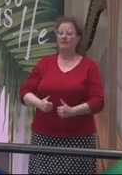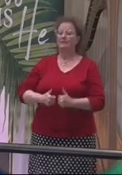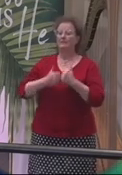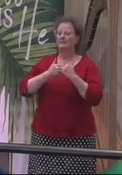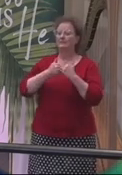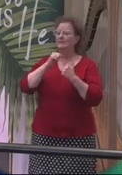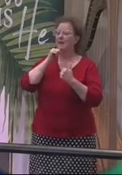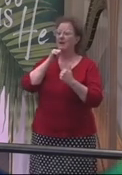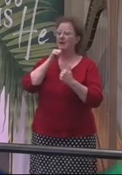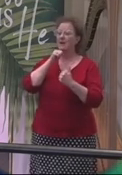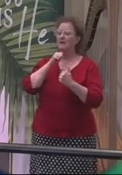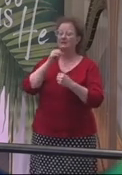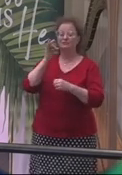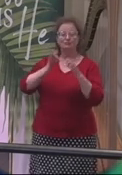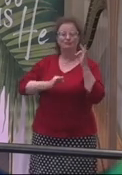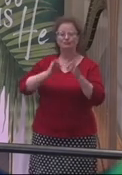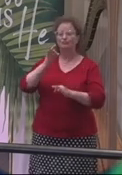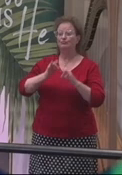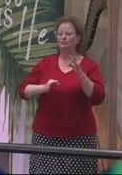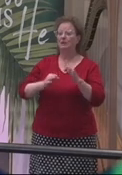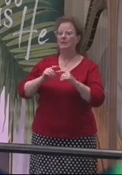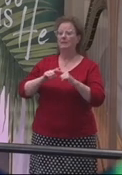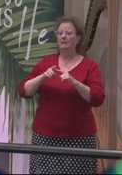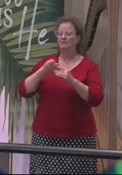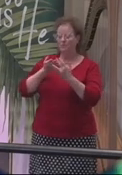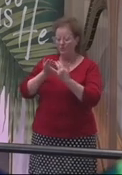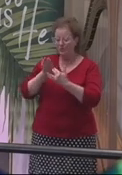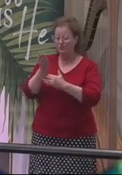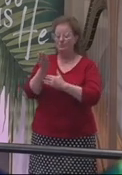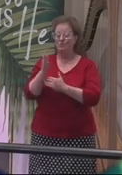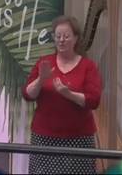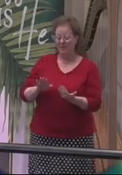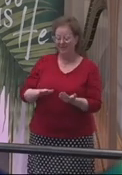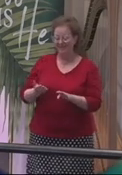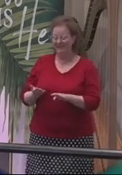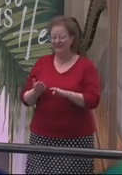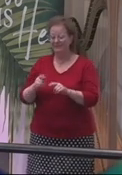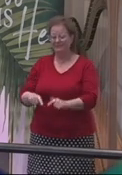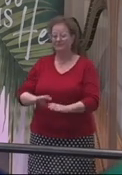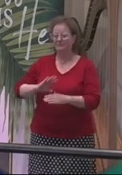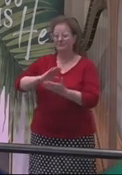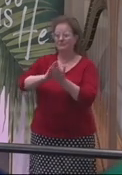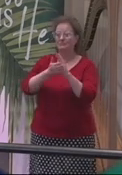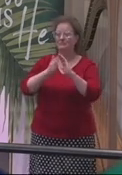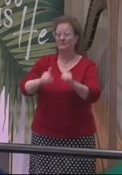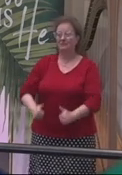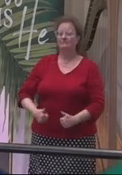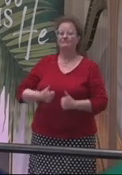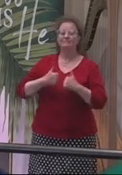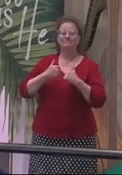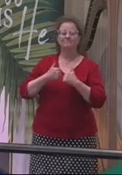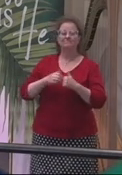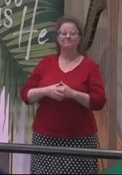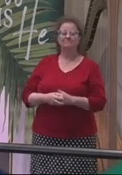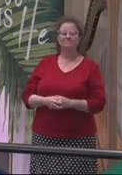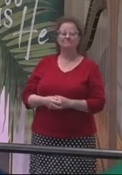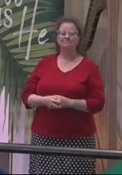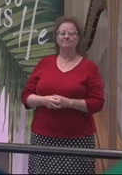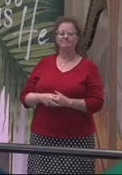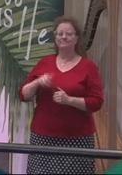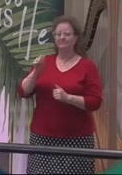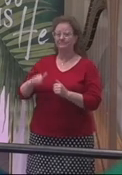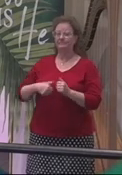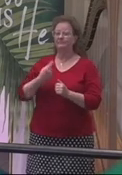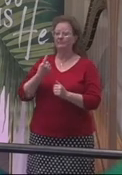does not come into judgment, but has passed from death to life. Everybody comes